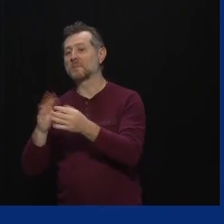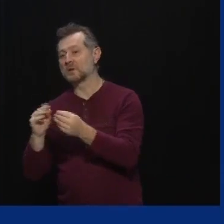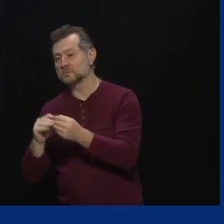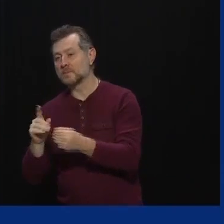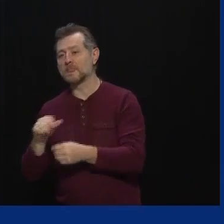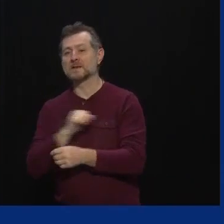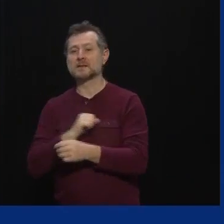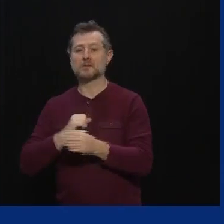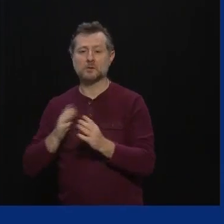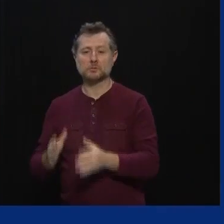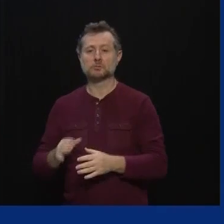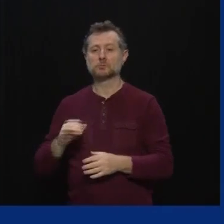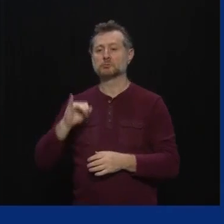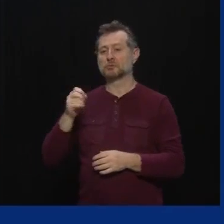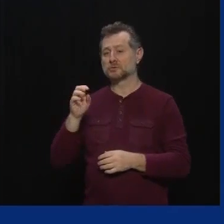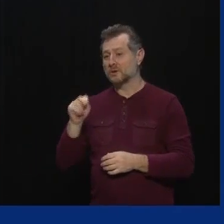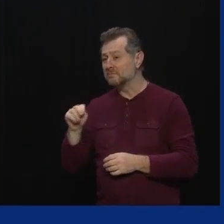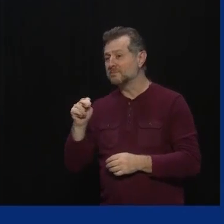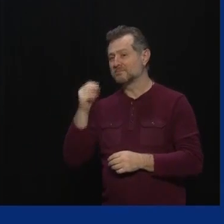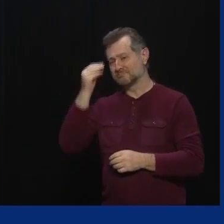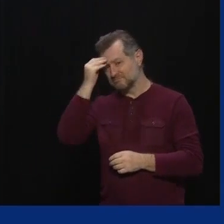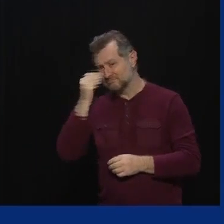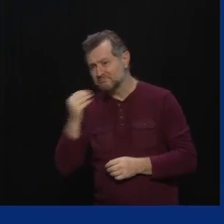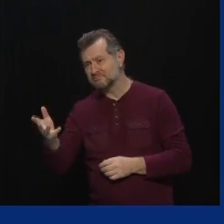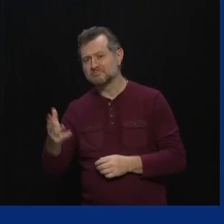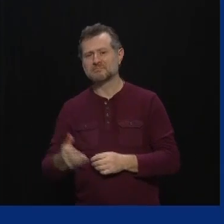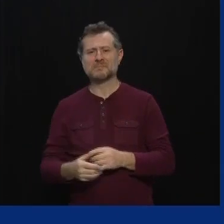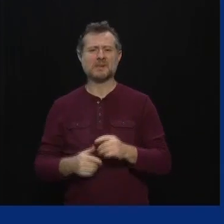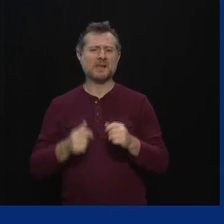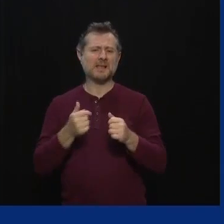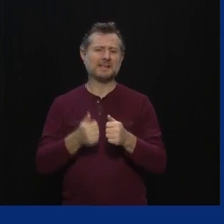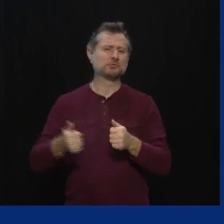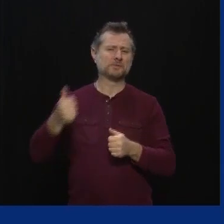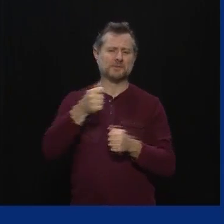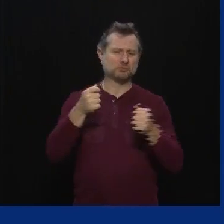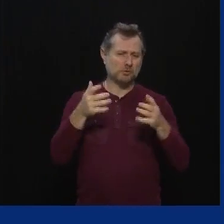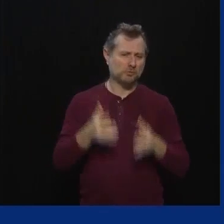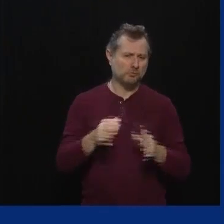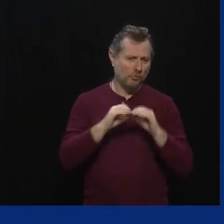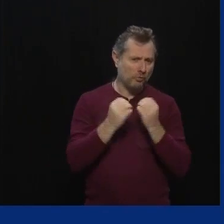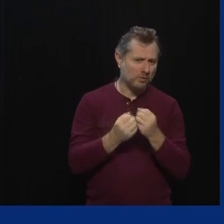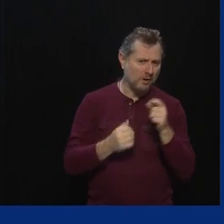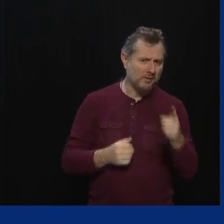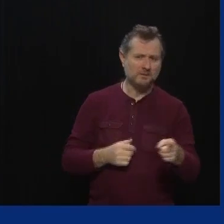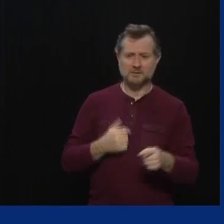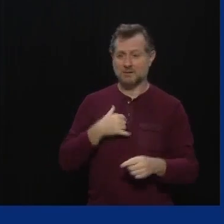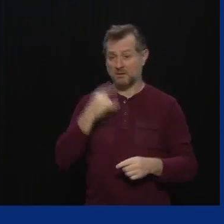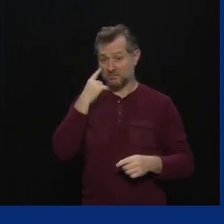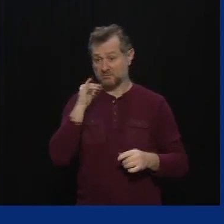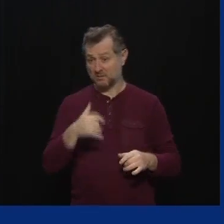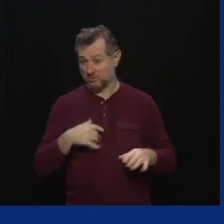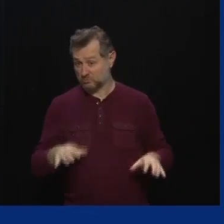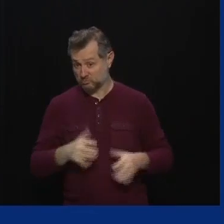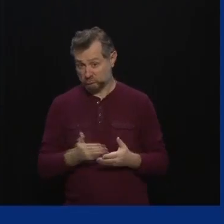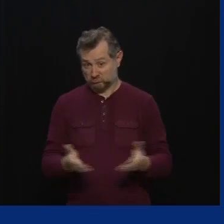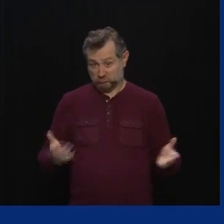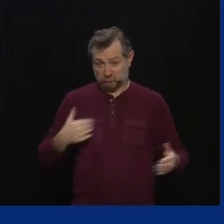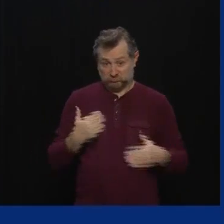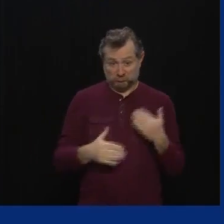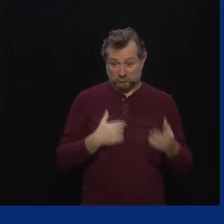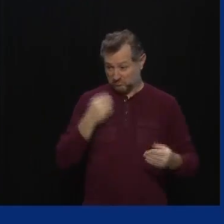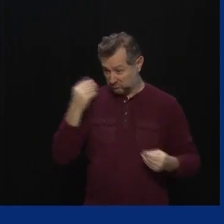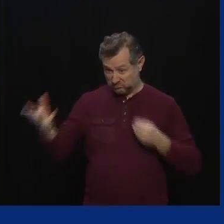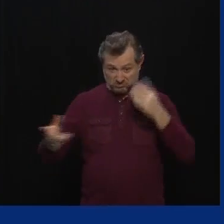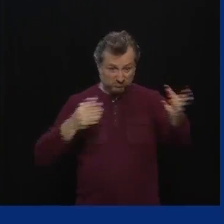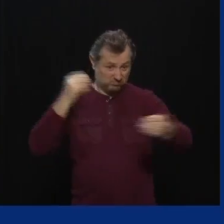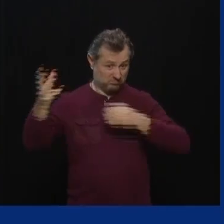well as the executive director of that organization. When we're taking steps, I think people should know what we're doing, and it's part of my transparency. So I let her know